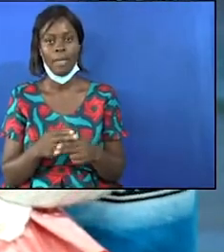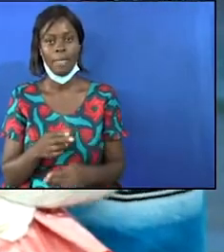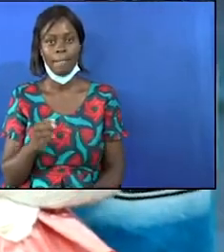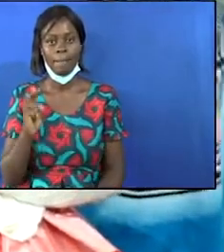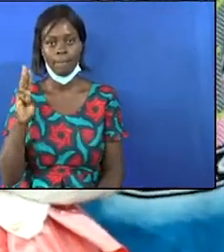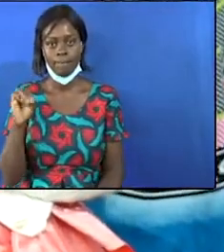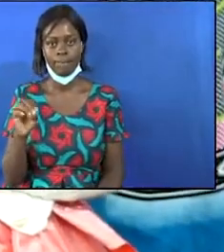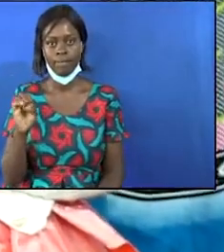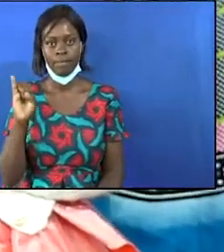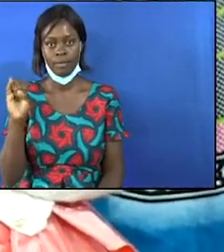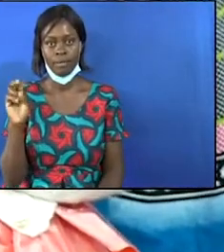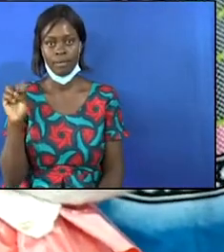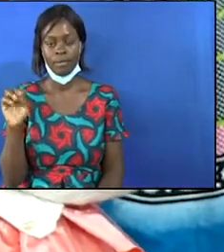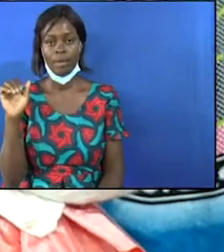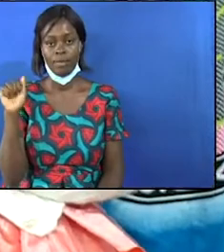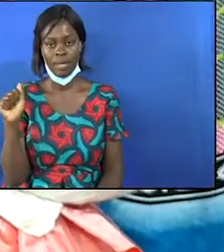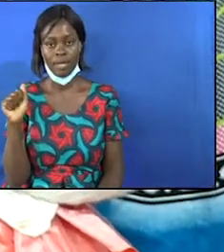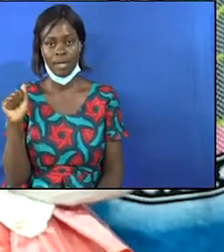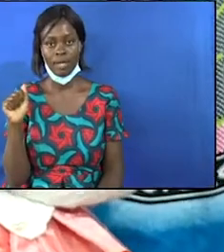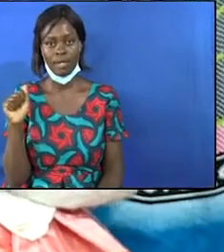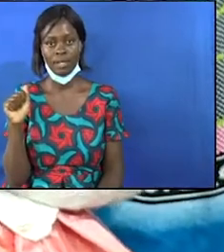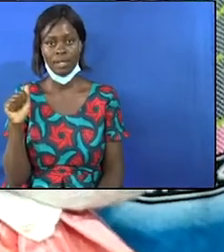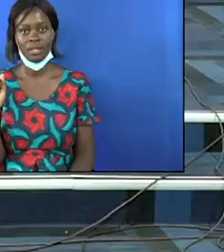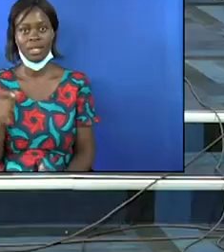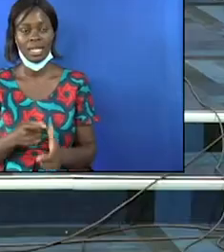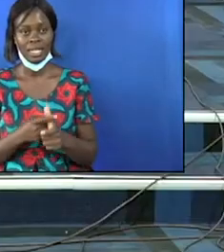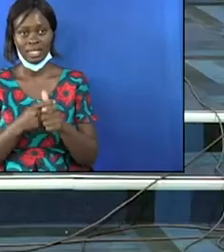My name is Nina Candy.